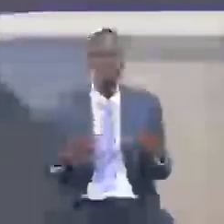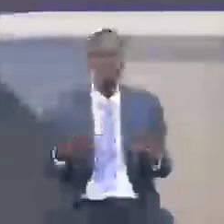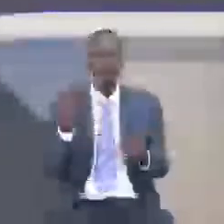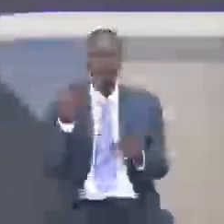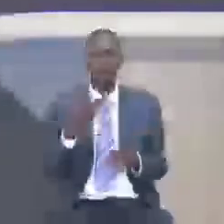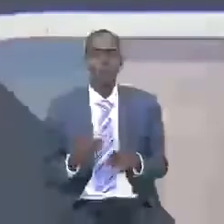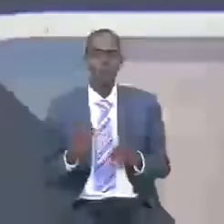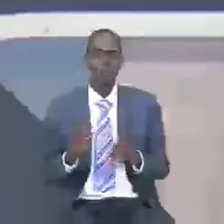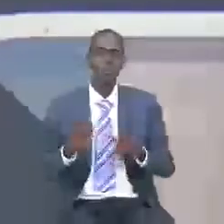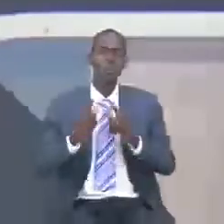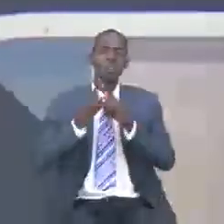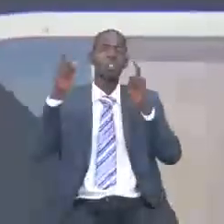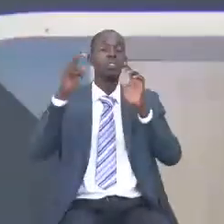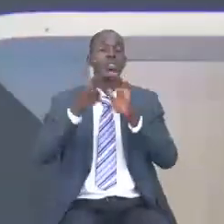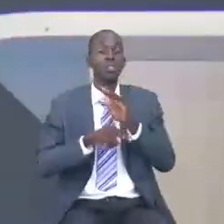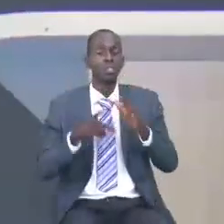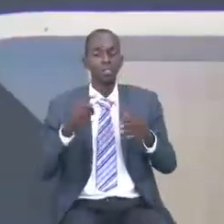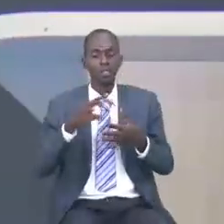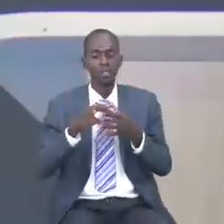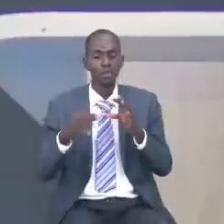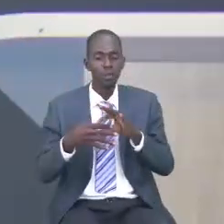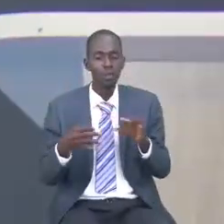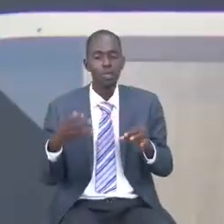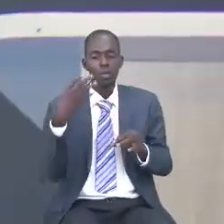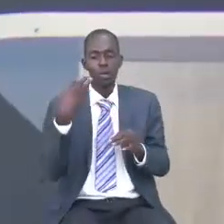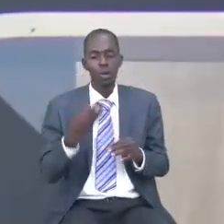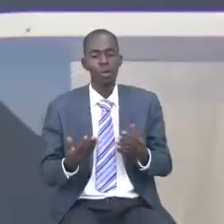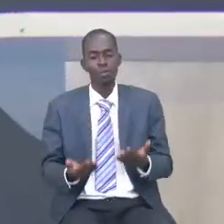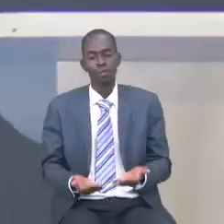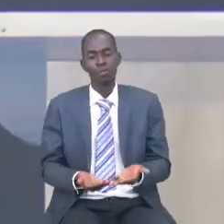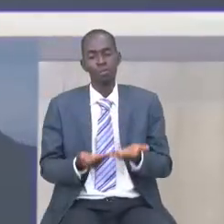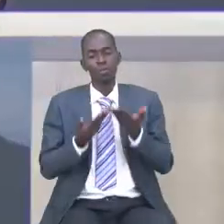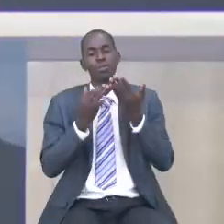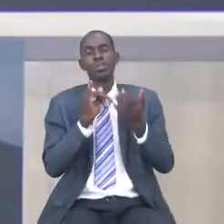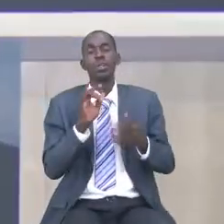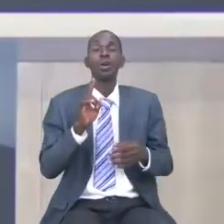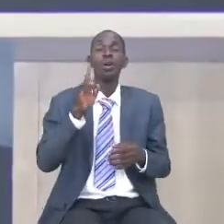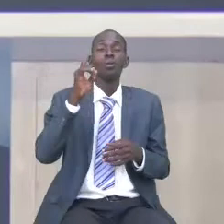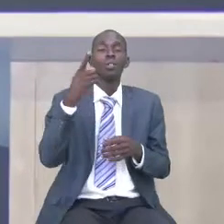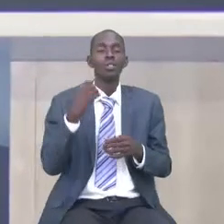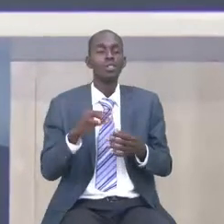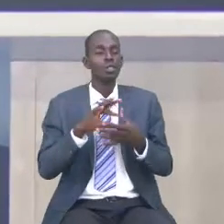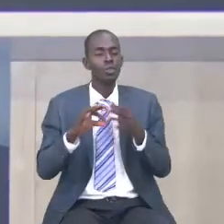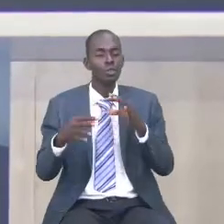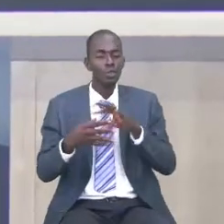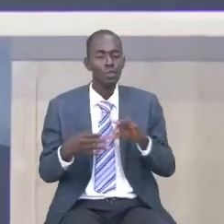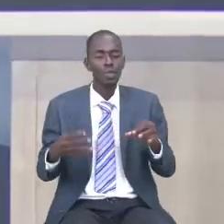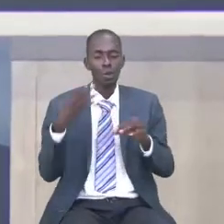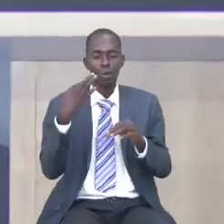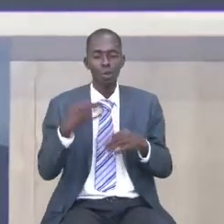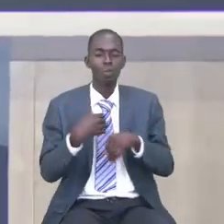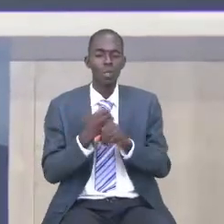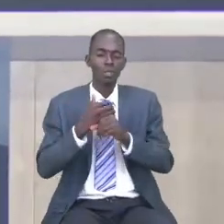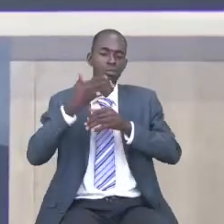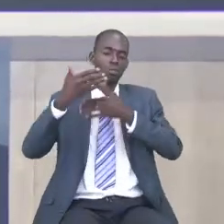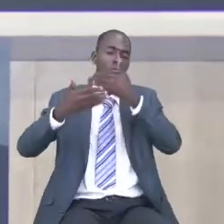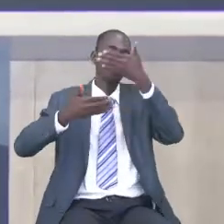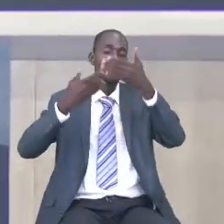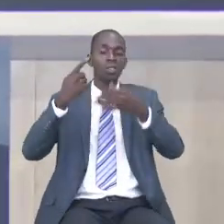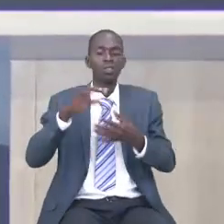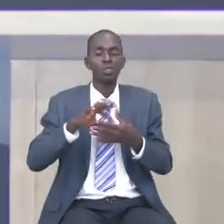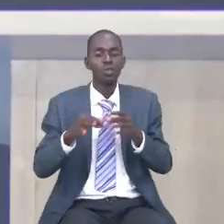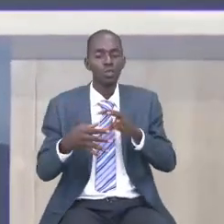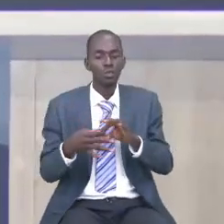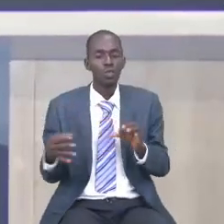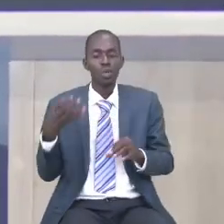upliftment, your story of lifting up, your story of progress, your story of